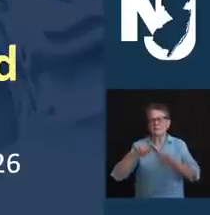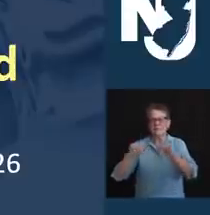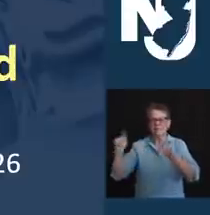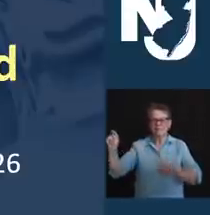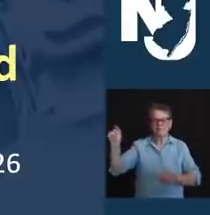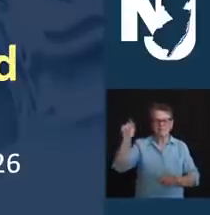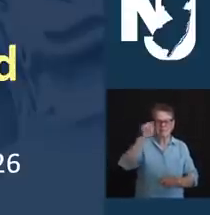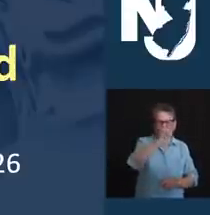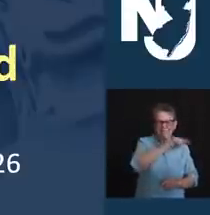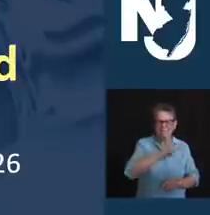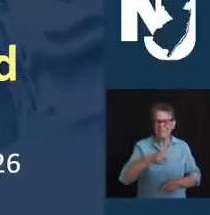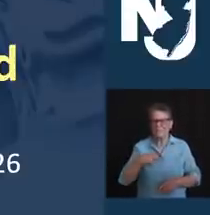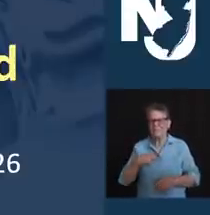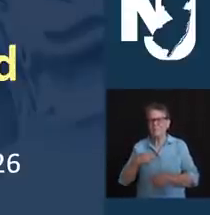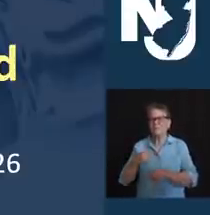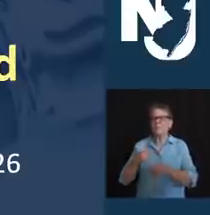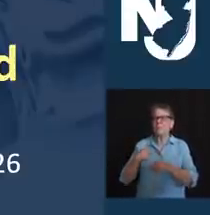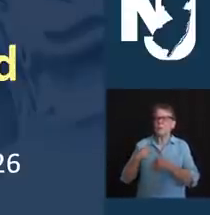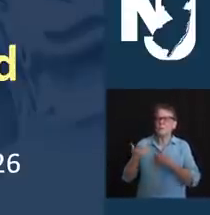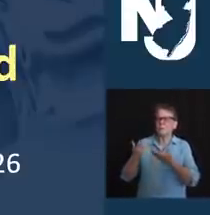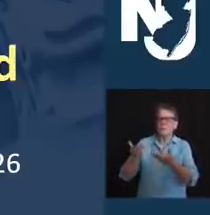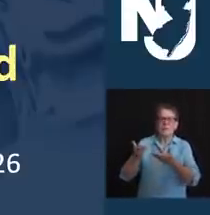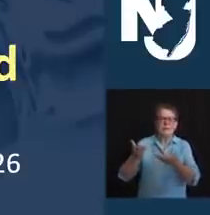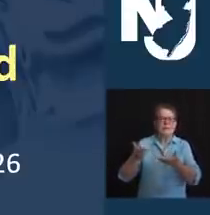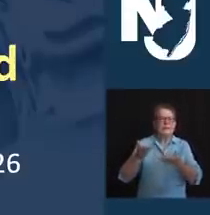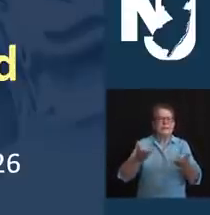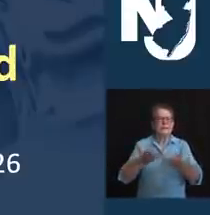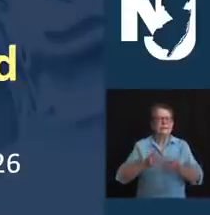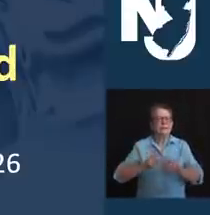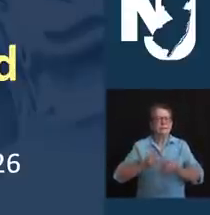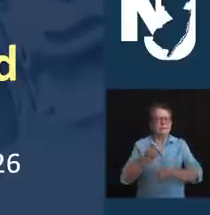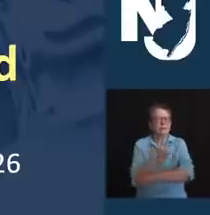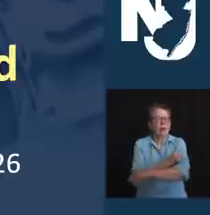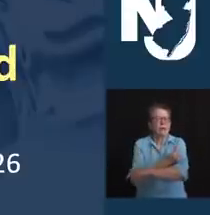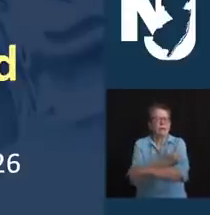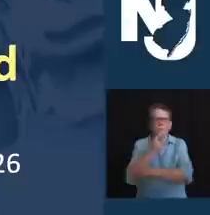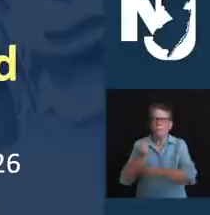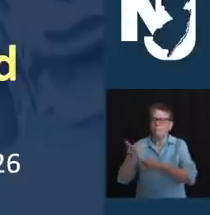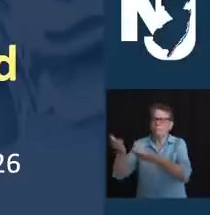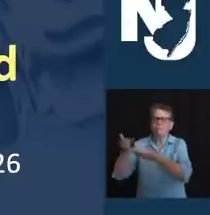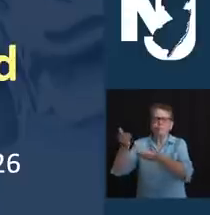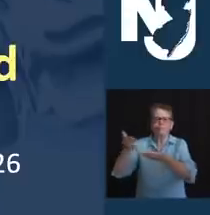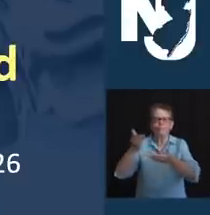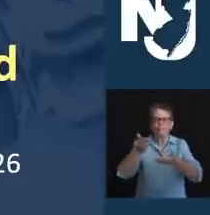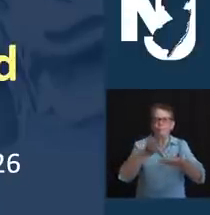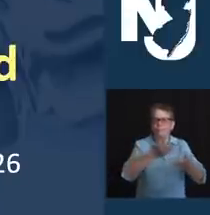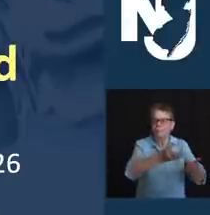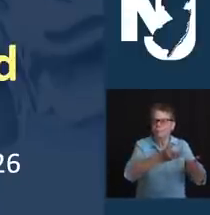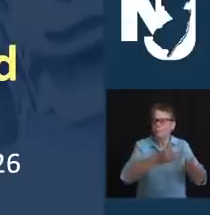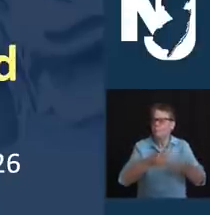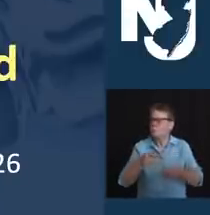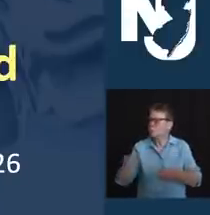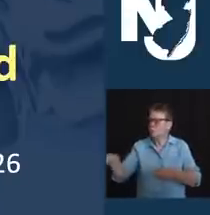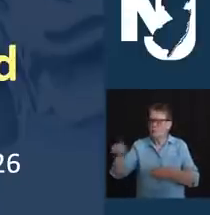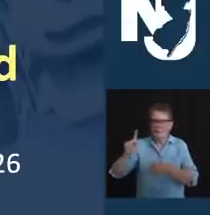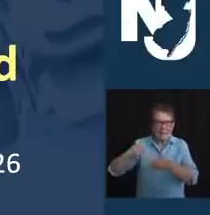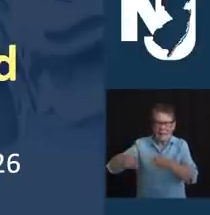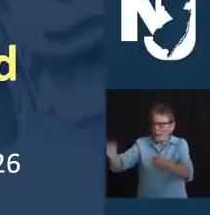shot to people as opposed to waiting for the people to come to the shot. That number